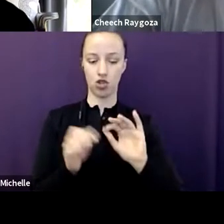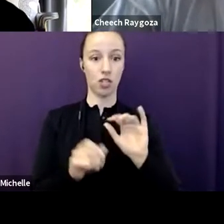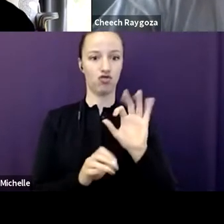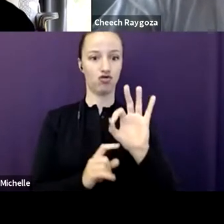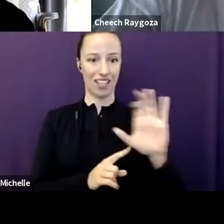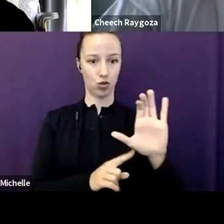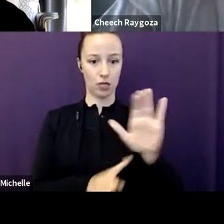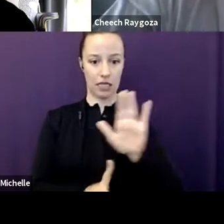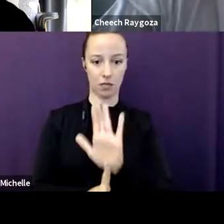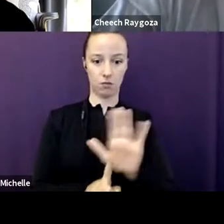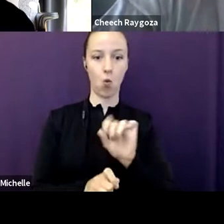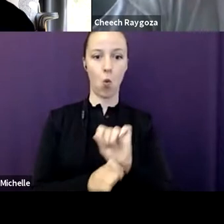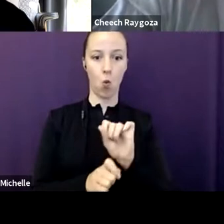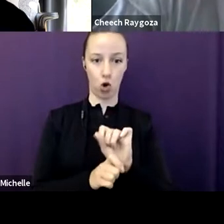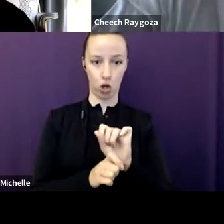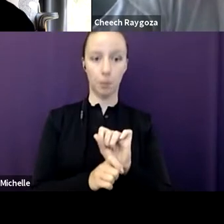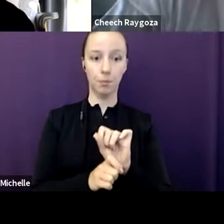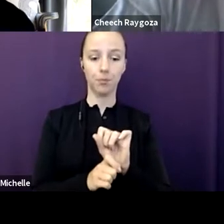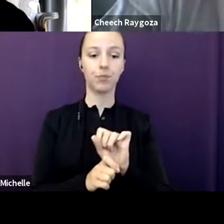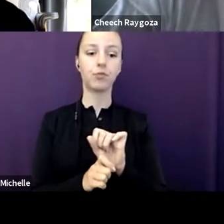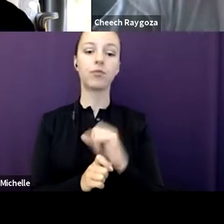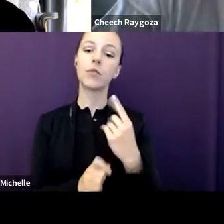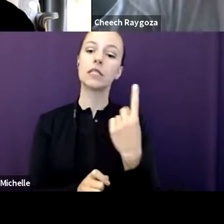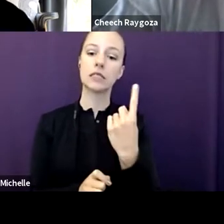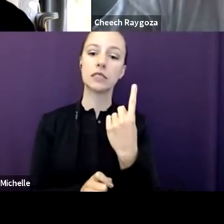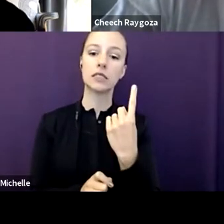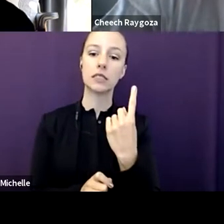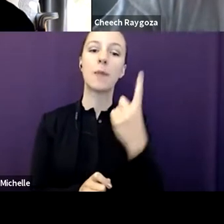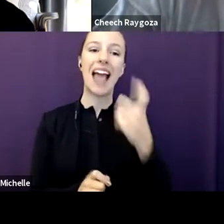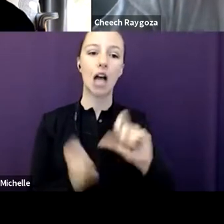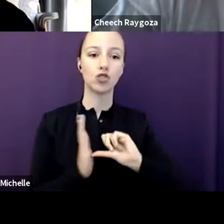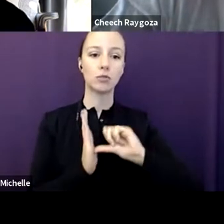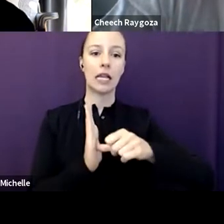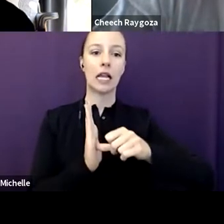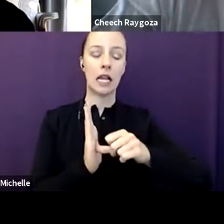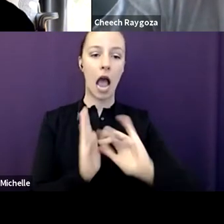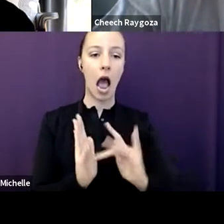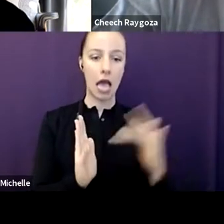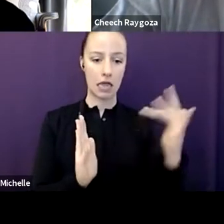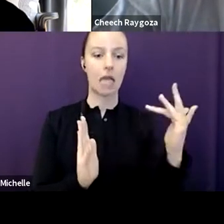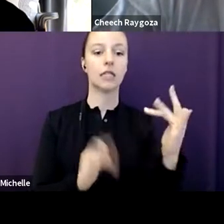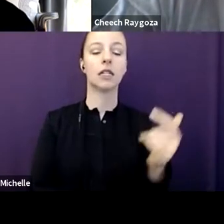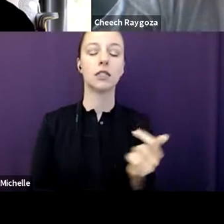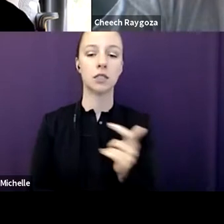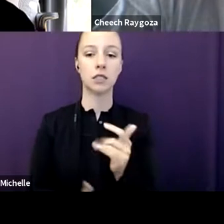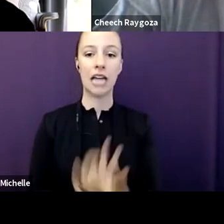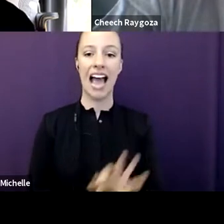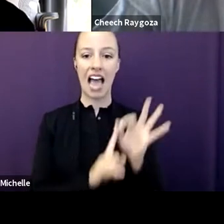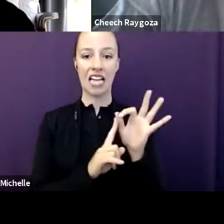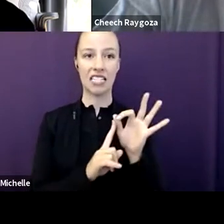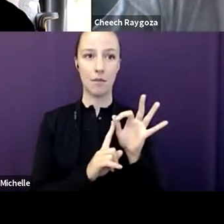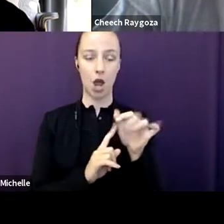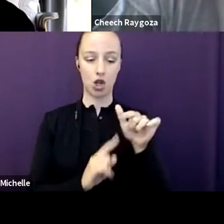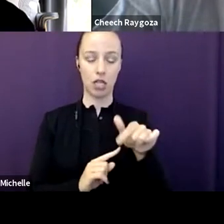right, and that's something that has to be highlighted, right, because especially of where you're at,